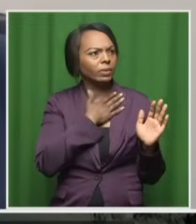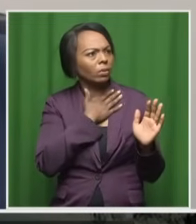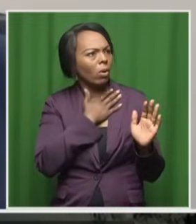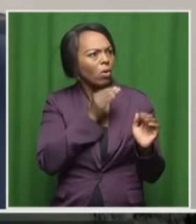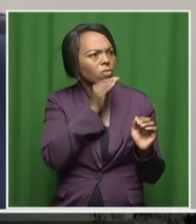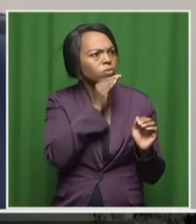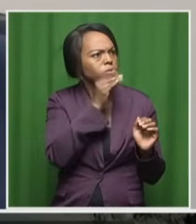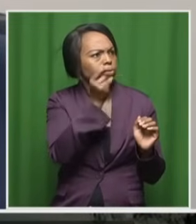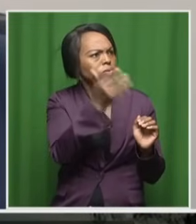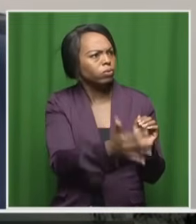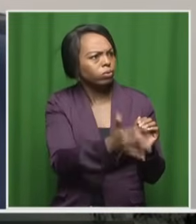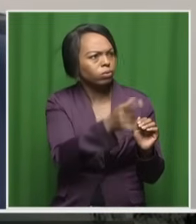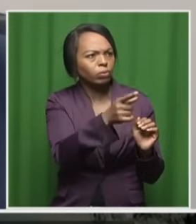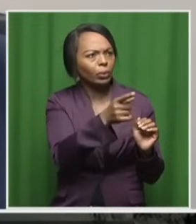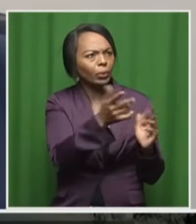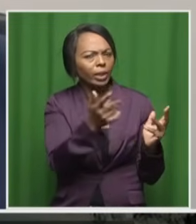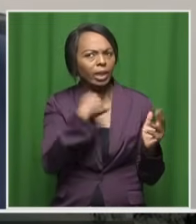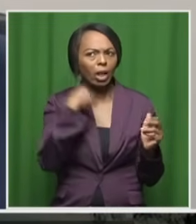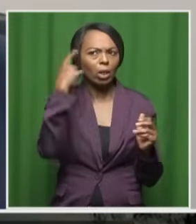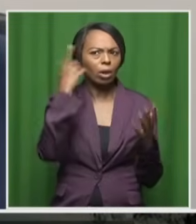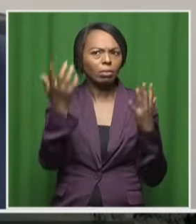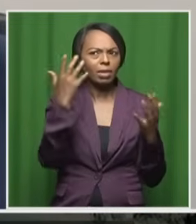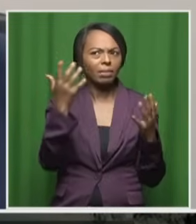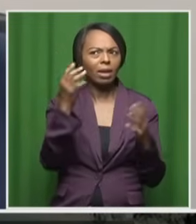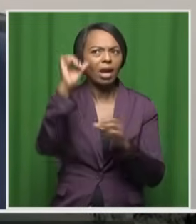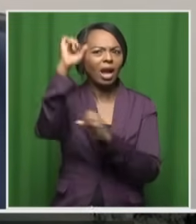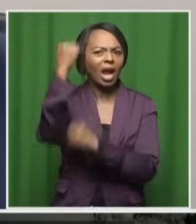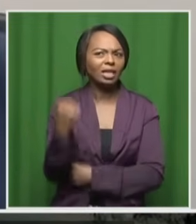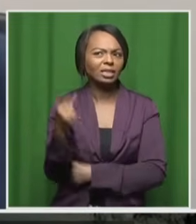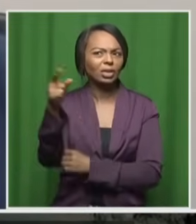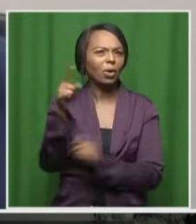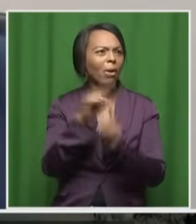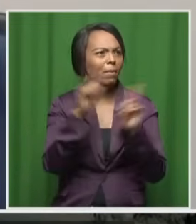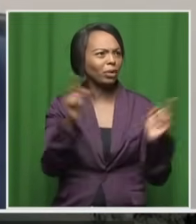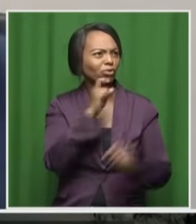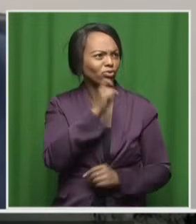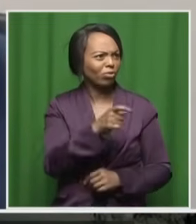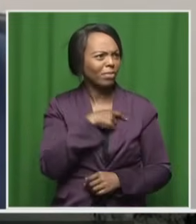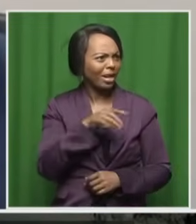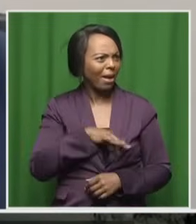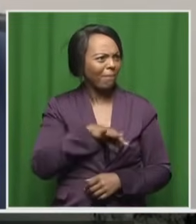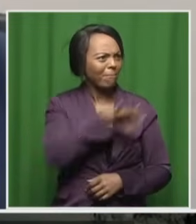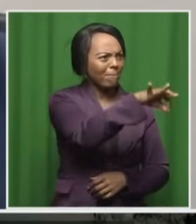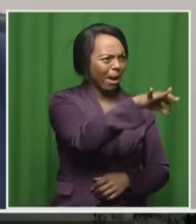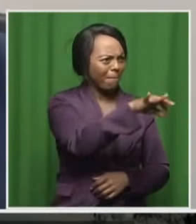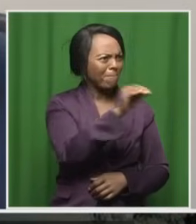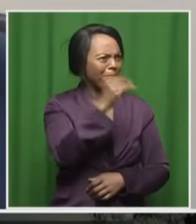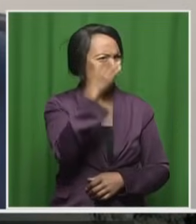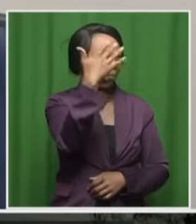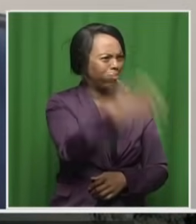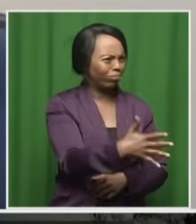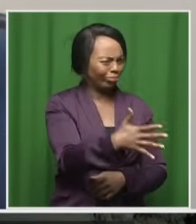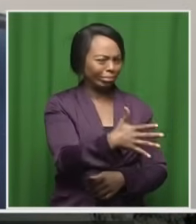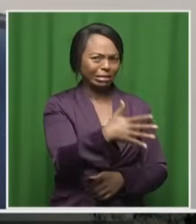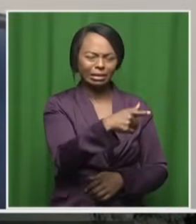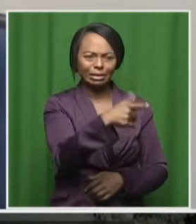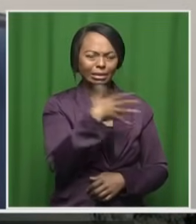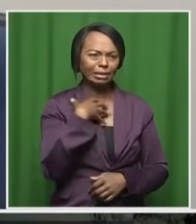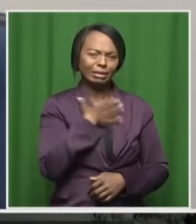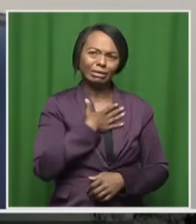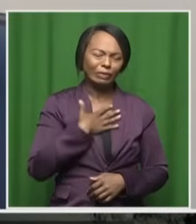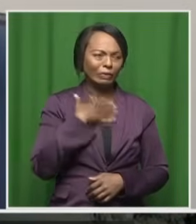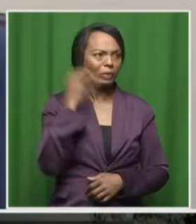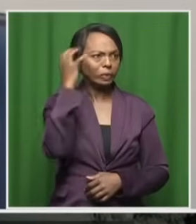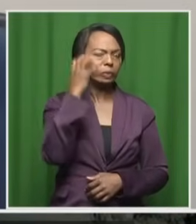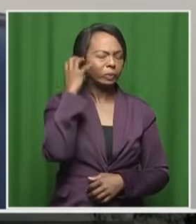anything. I may have thought I was in a casino, but at the end of the day, I was actually losing all that money. It was insane. So perhaps you can help us. And